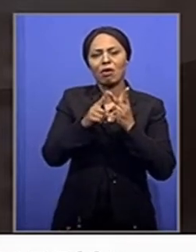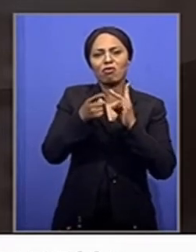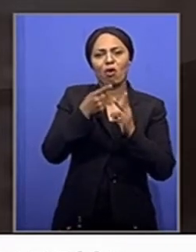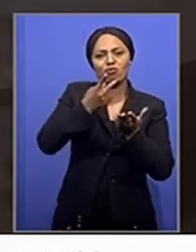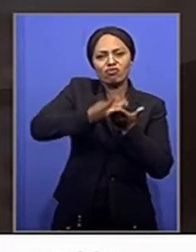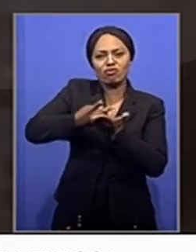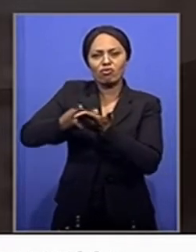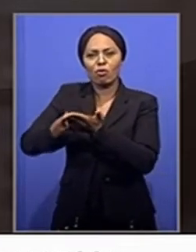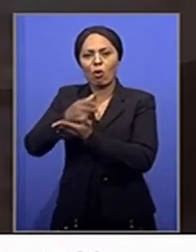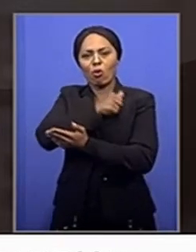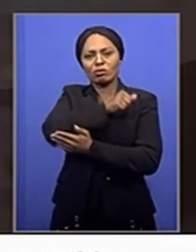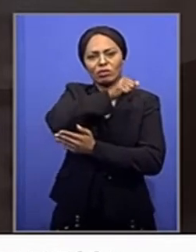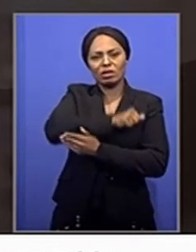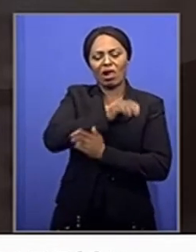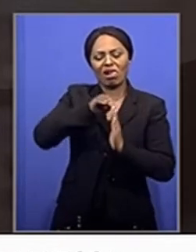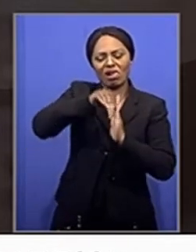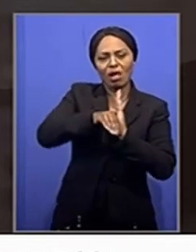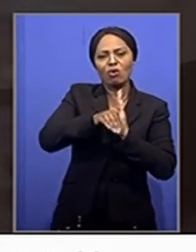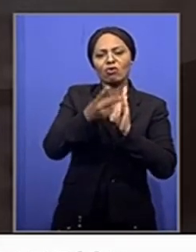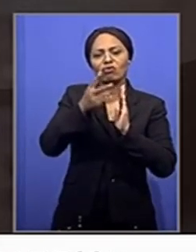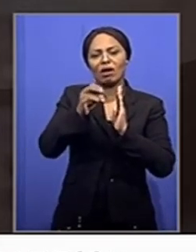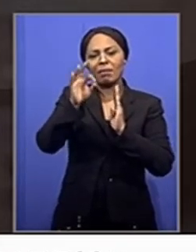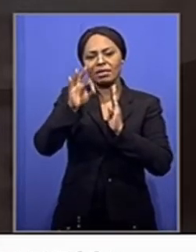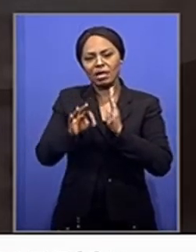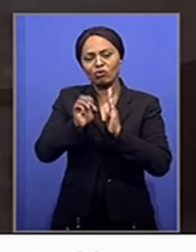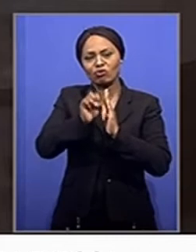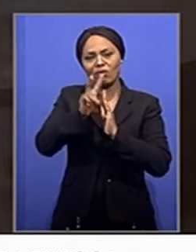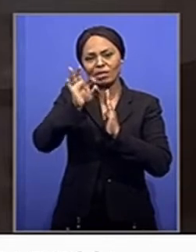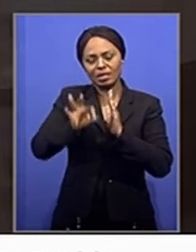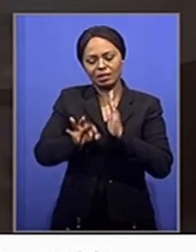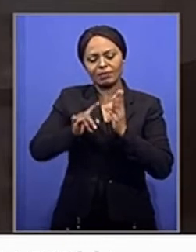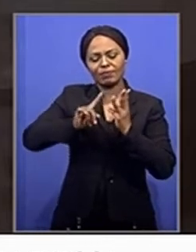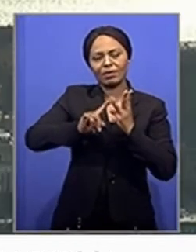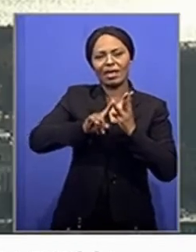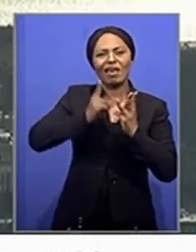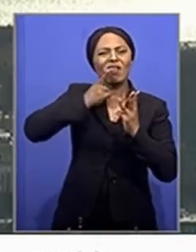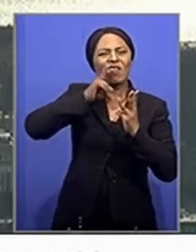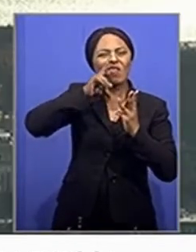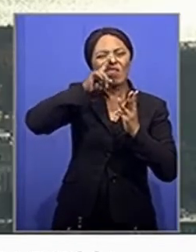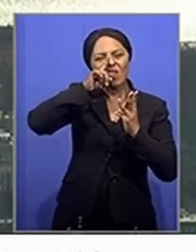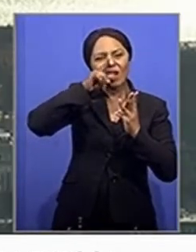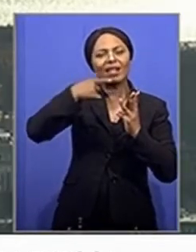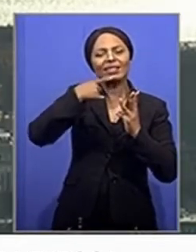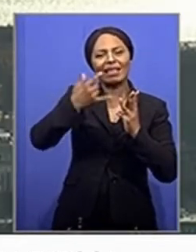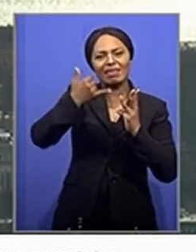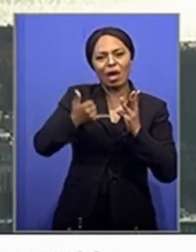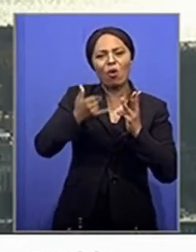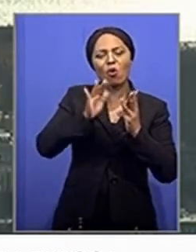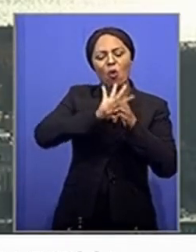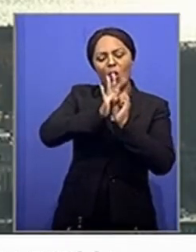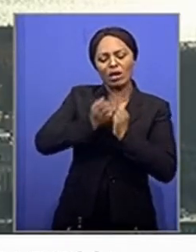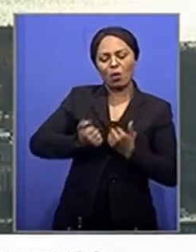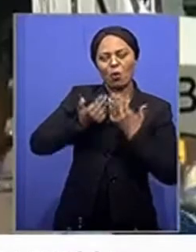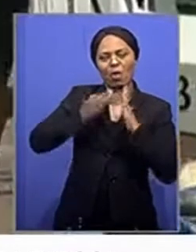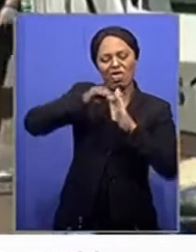yona e theogetše go diperesentše 20, ge e le kelo ya batho bao diteko di hlatsetšego gore ba na le COVID-19 e theogetše